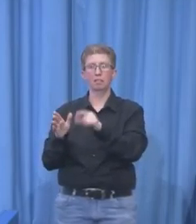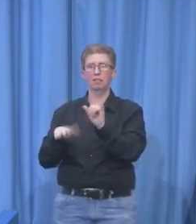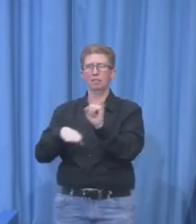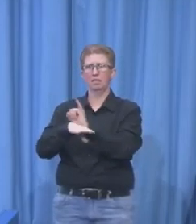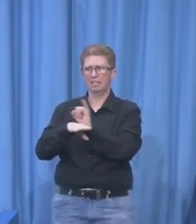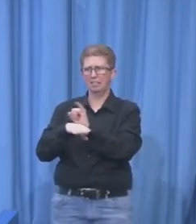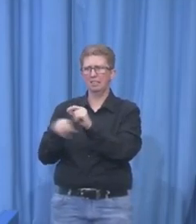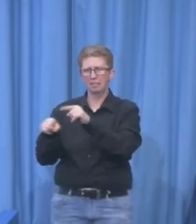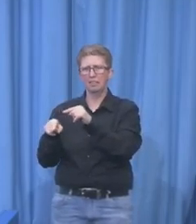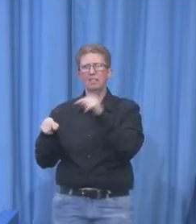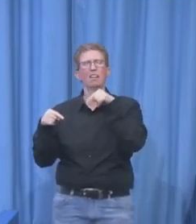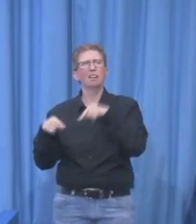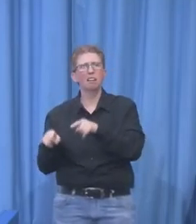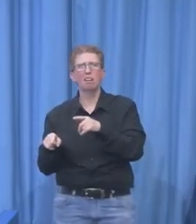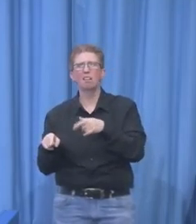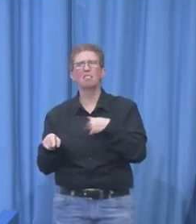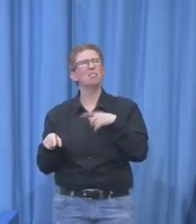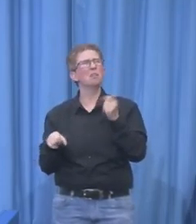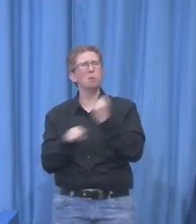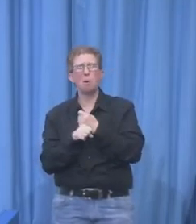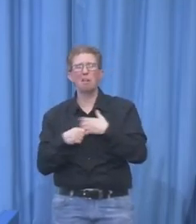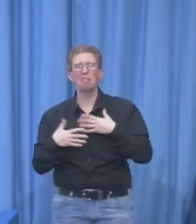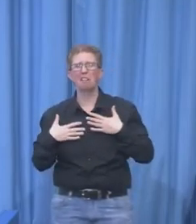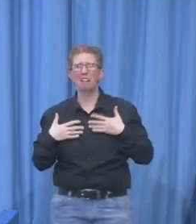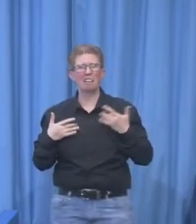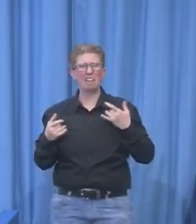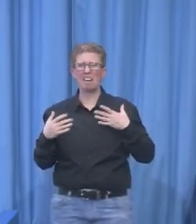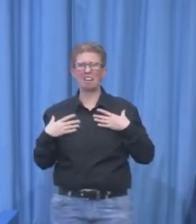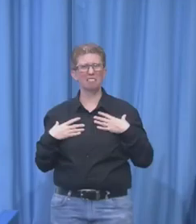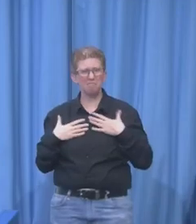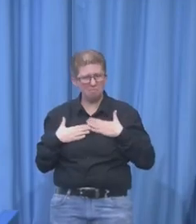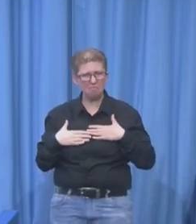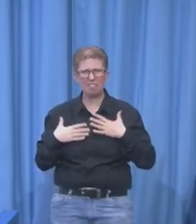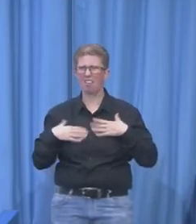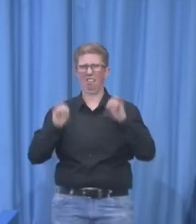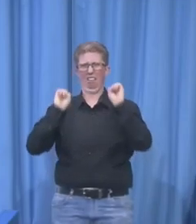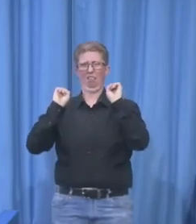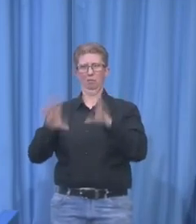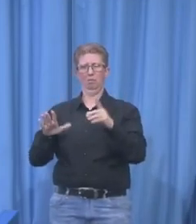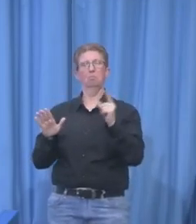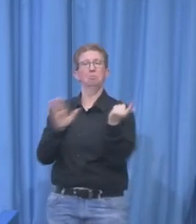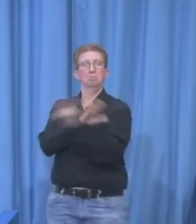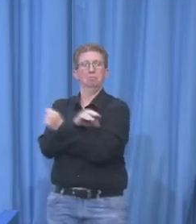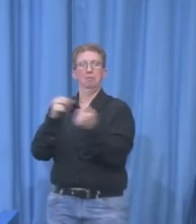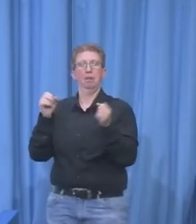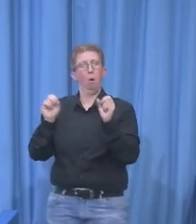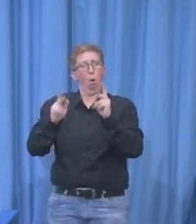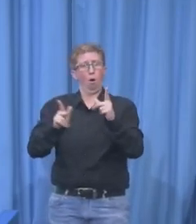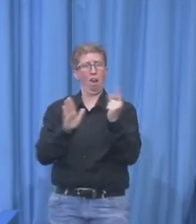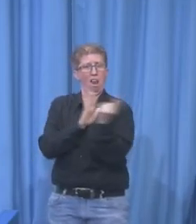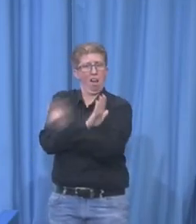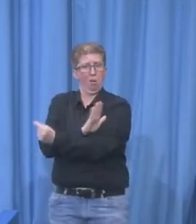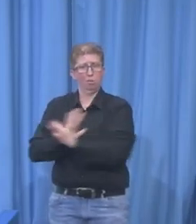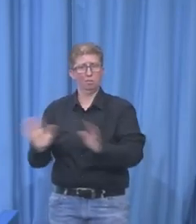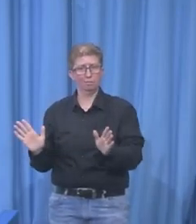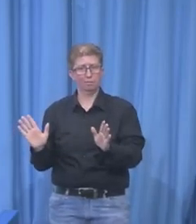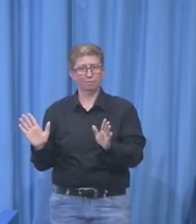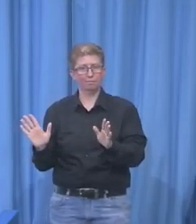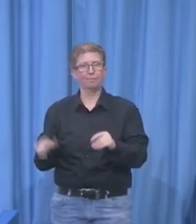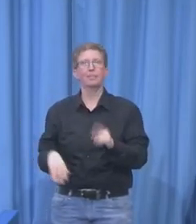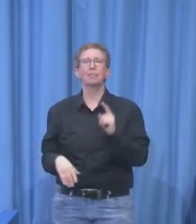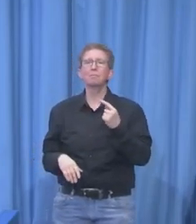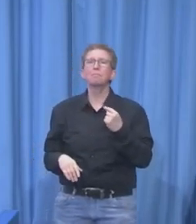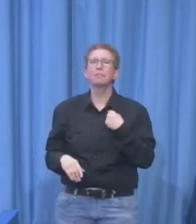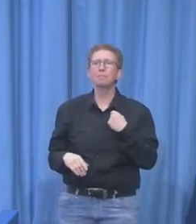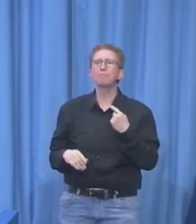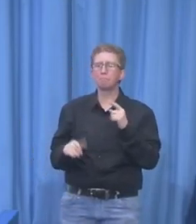We have an agreement with everybody in relation to the service that CARE will provide to them. It just so happens that that service might be in Project